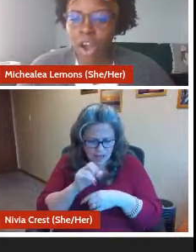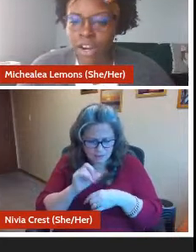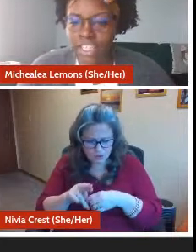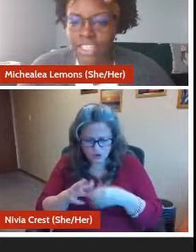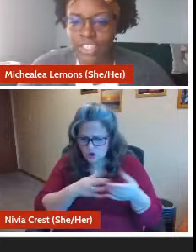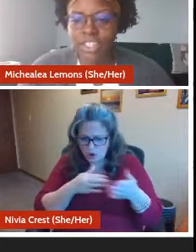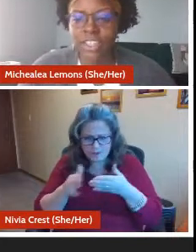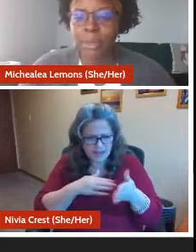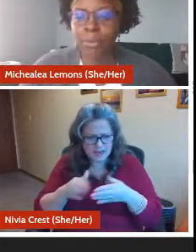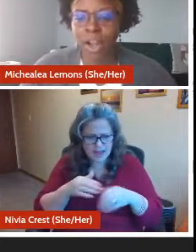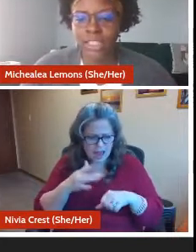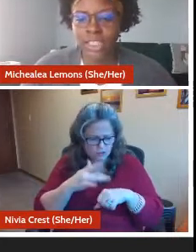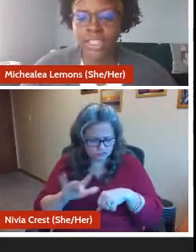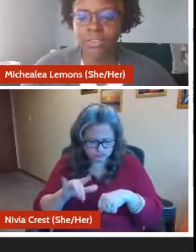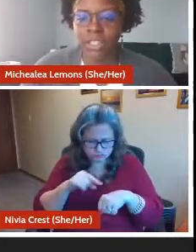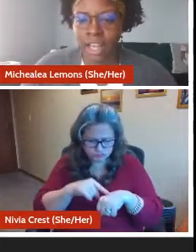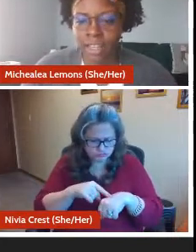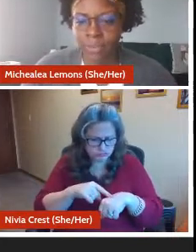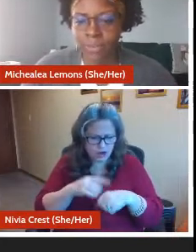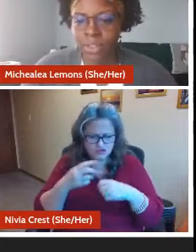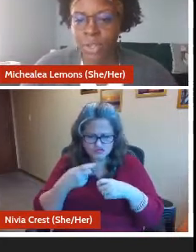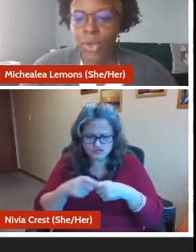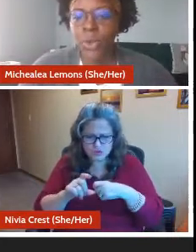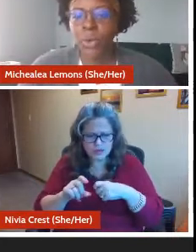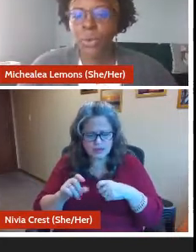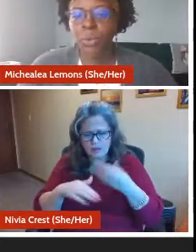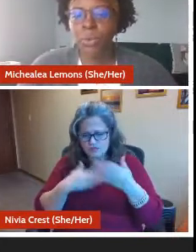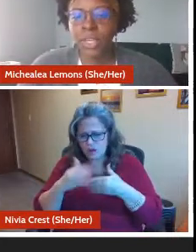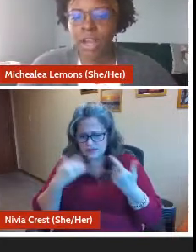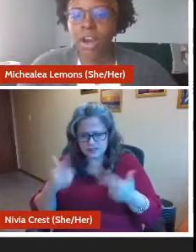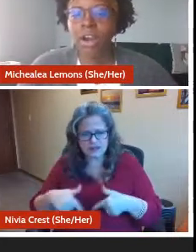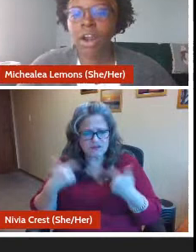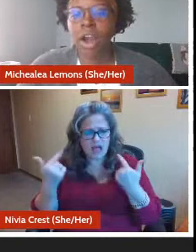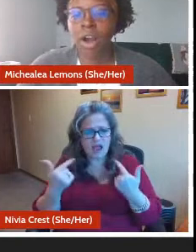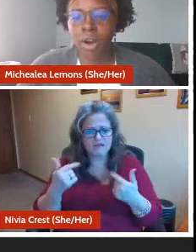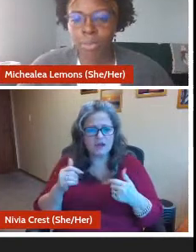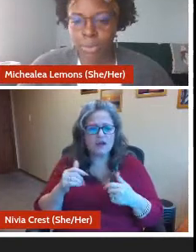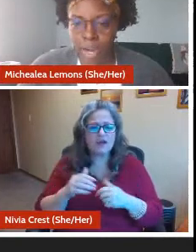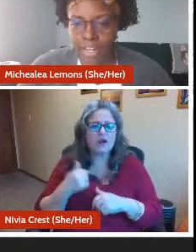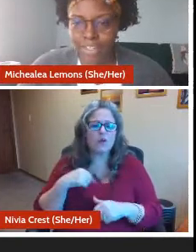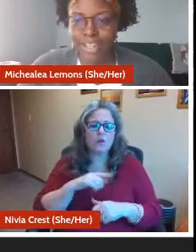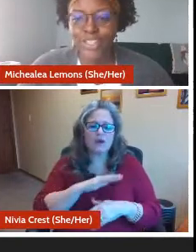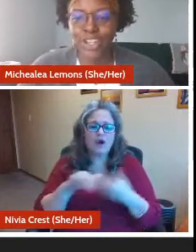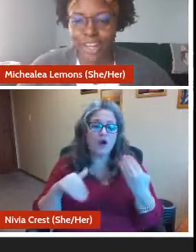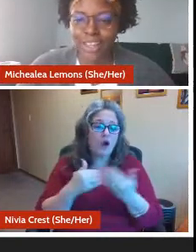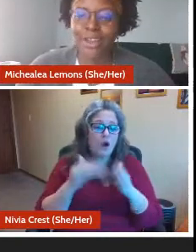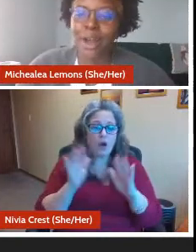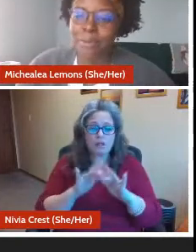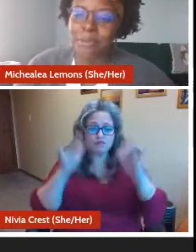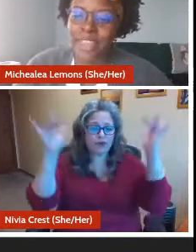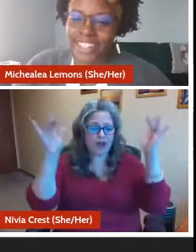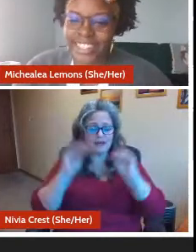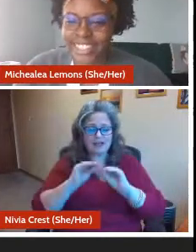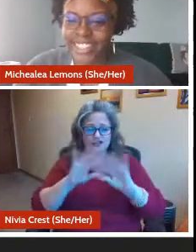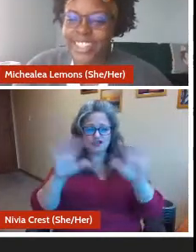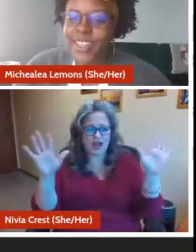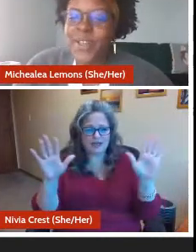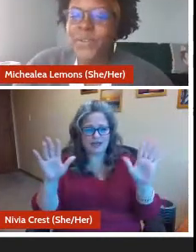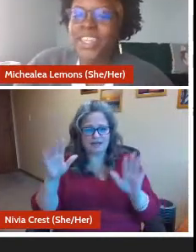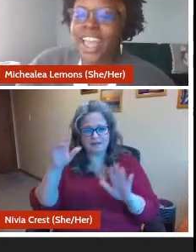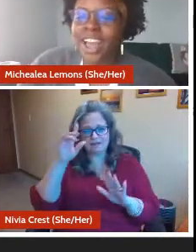how tarnished the process of life, we are all bright and shiny copper